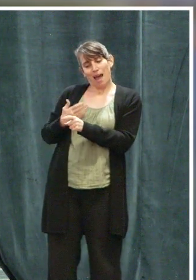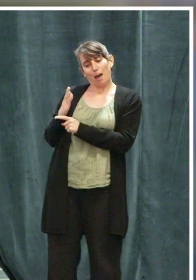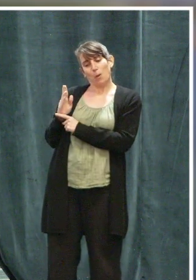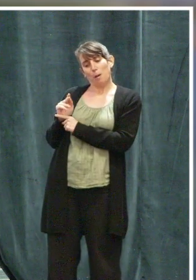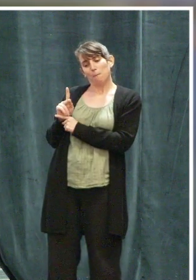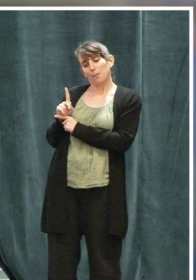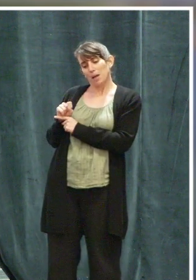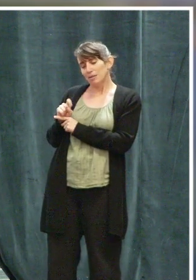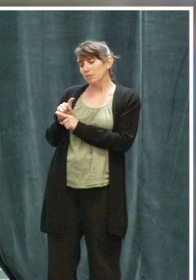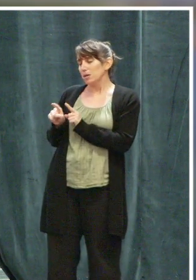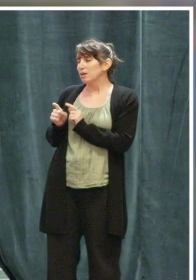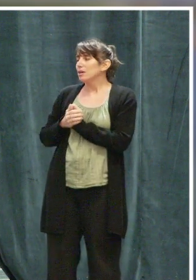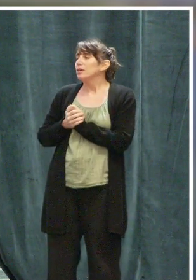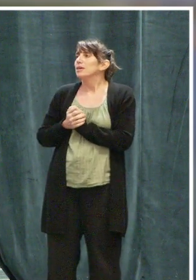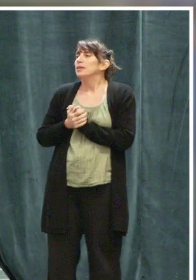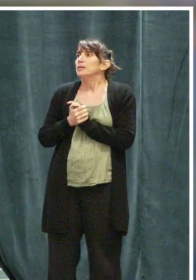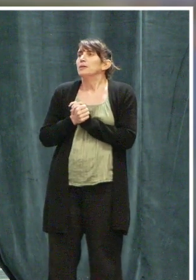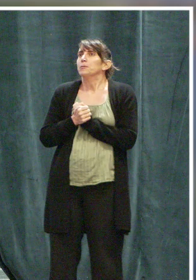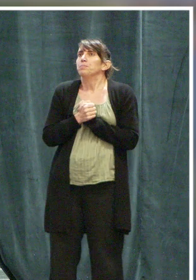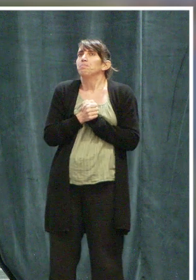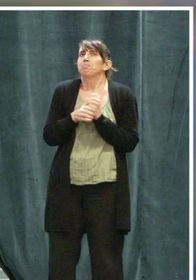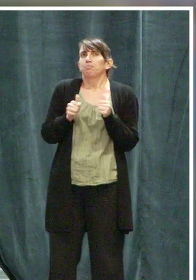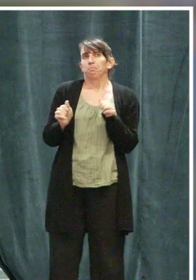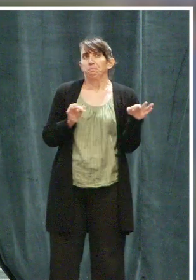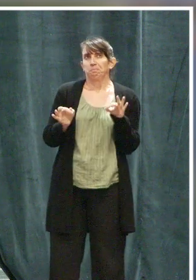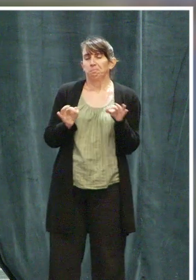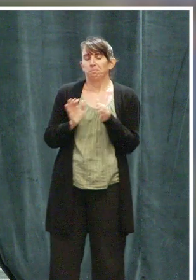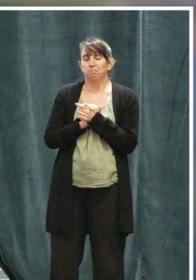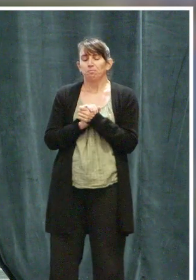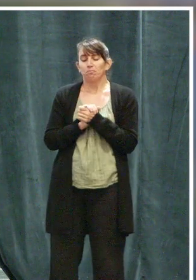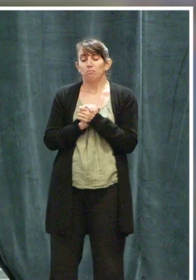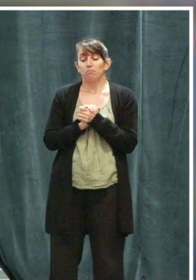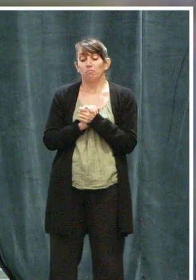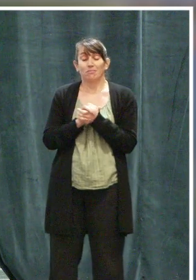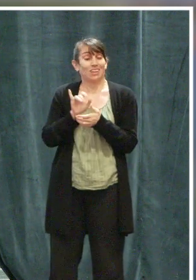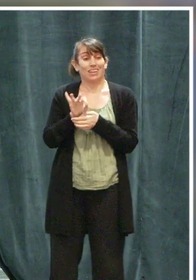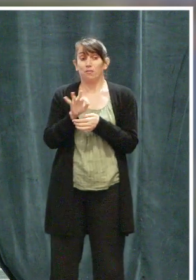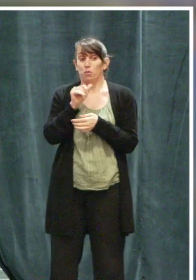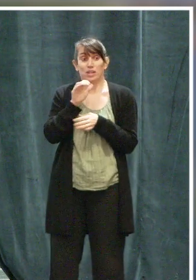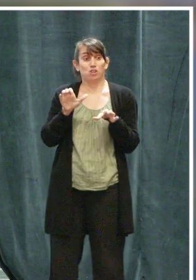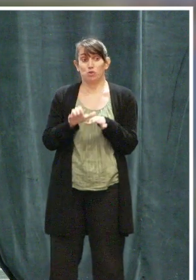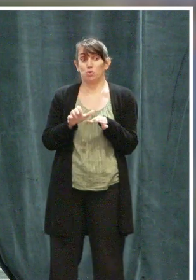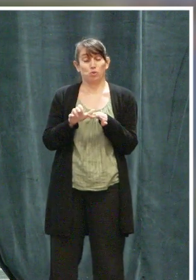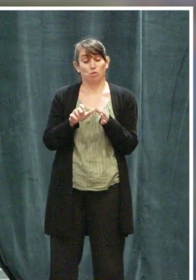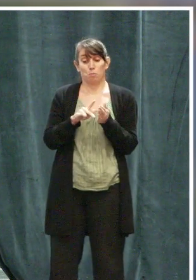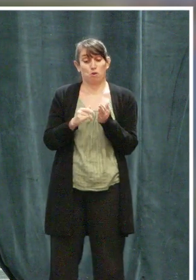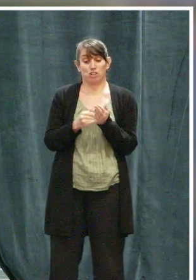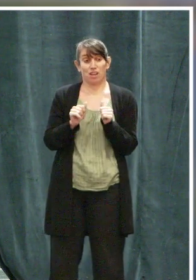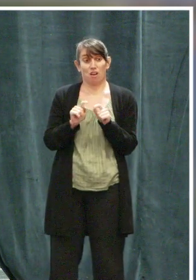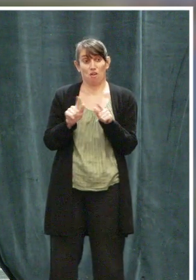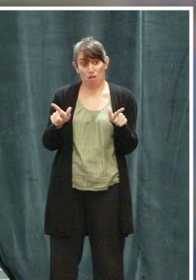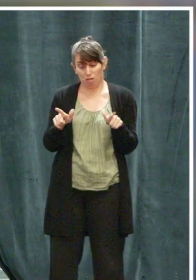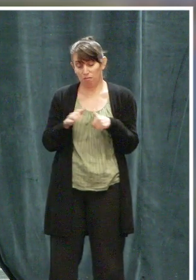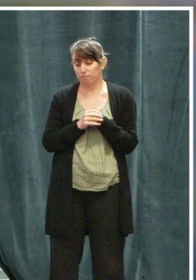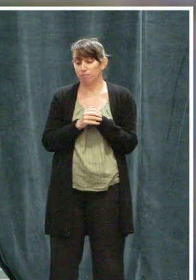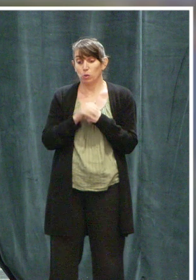again, let me try to explain this in the flip, which is that if we didn't do the project goal, we didn't issue the debt to build the